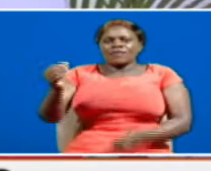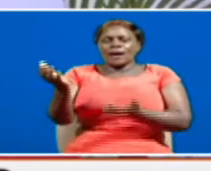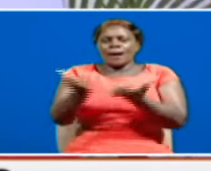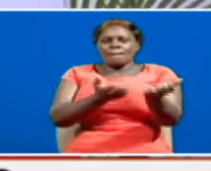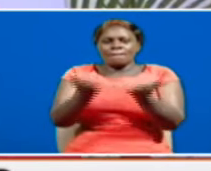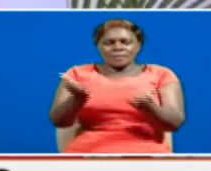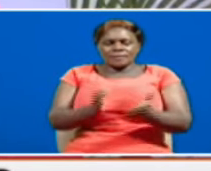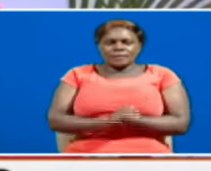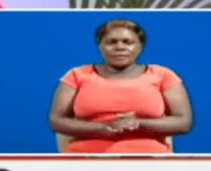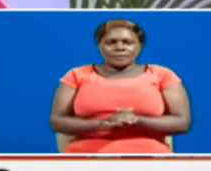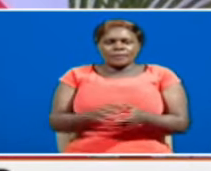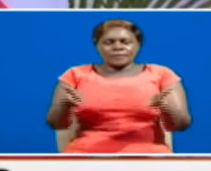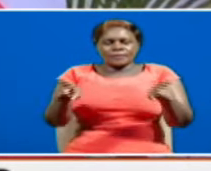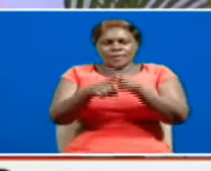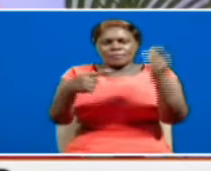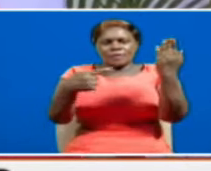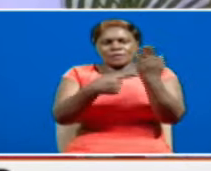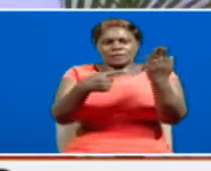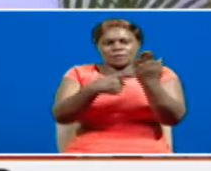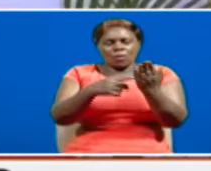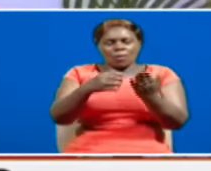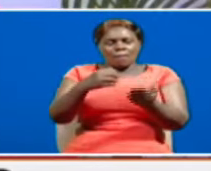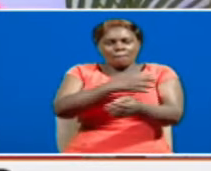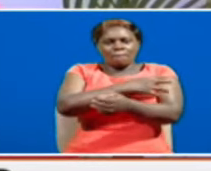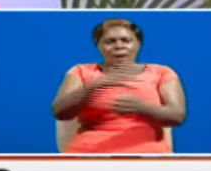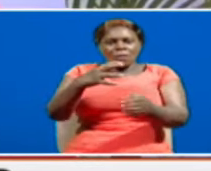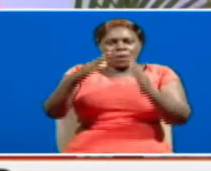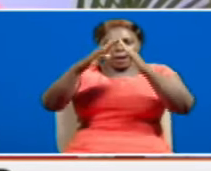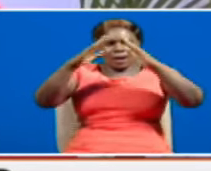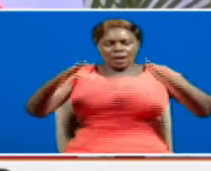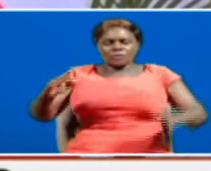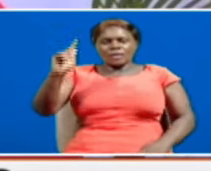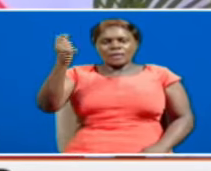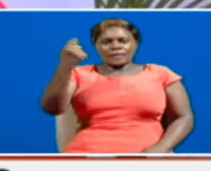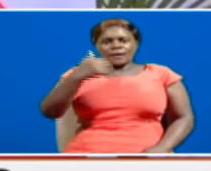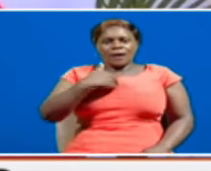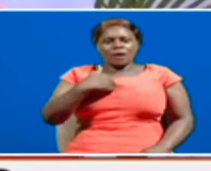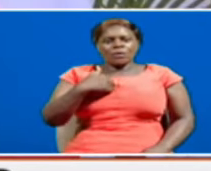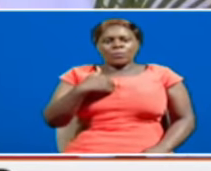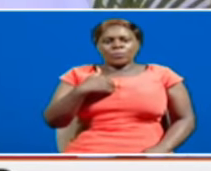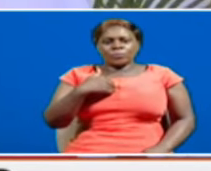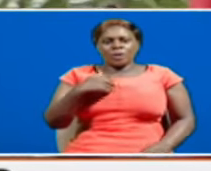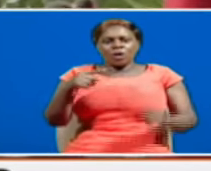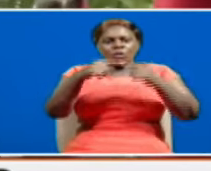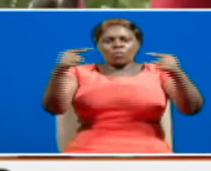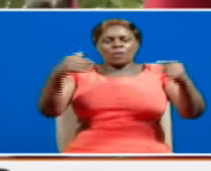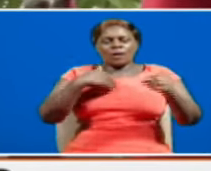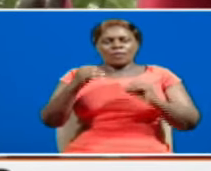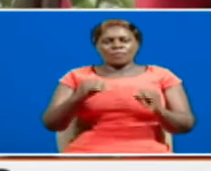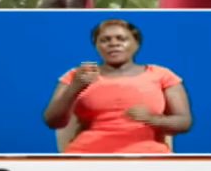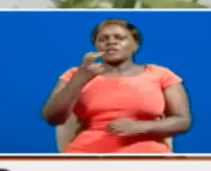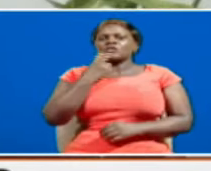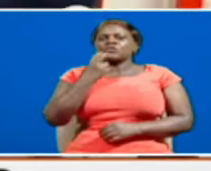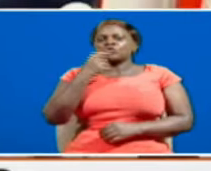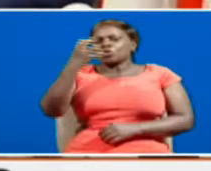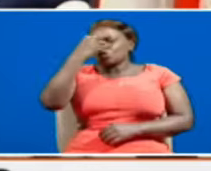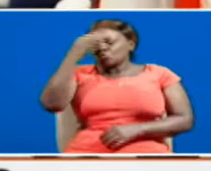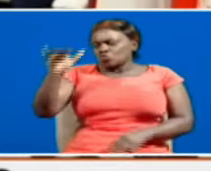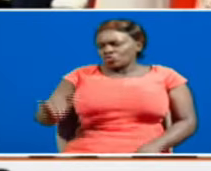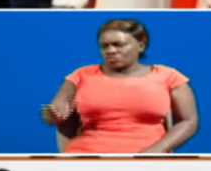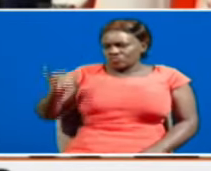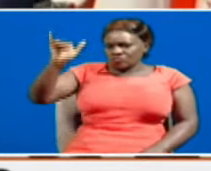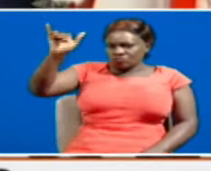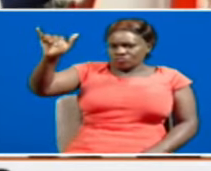investments. As a technology powerhouse, Kenya offers unrivaled opportunity. On Tuesday, Ruto will then